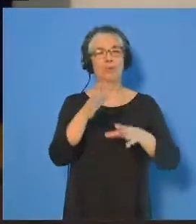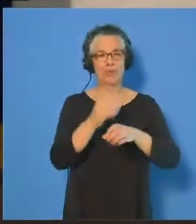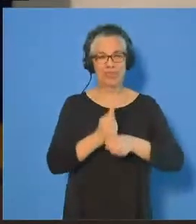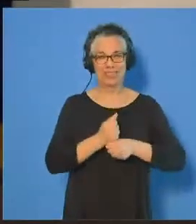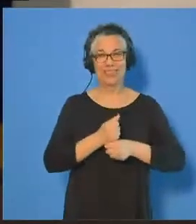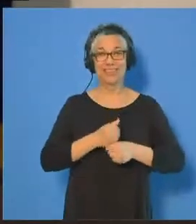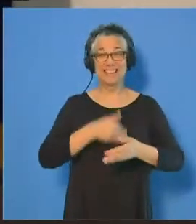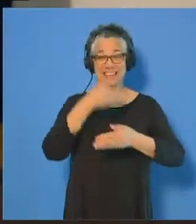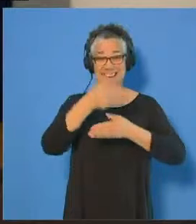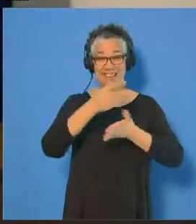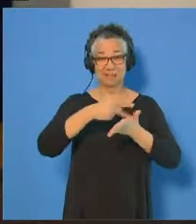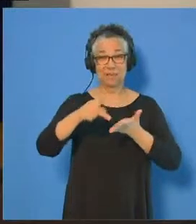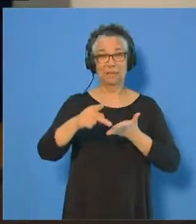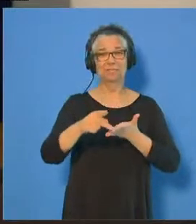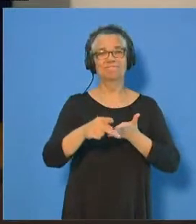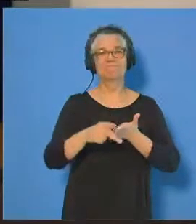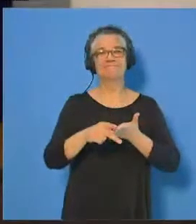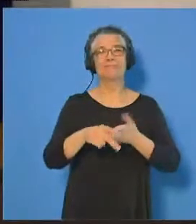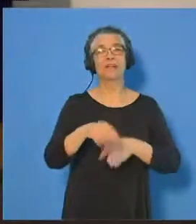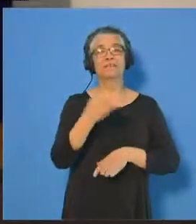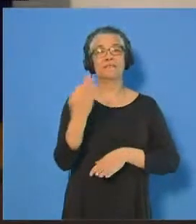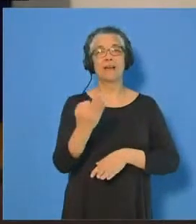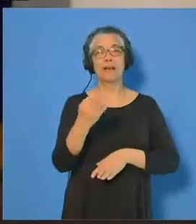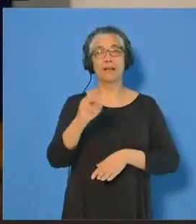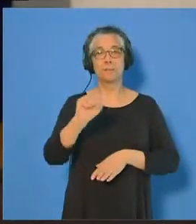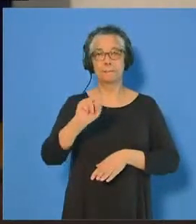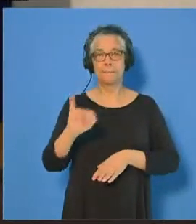payment on Friday, May 1st.